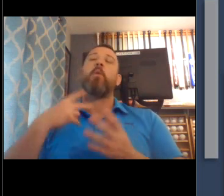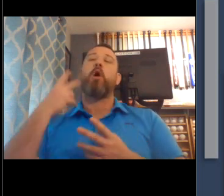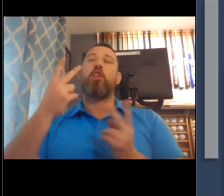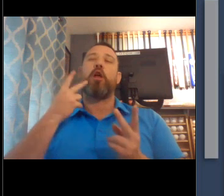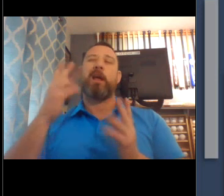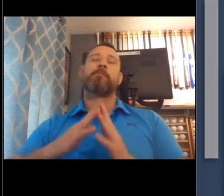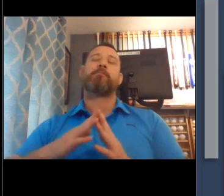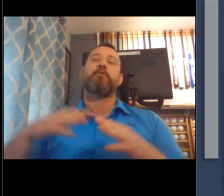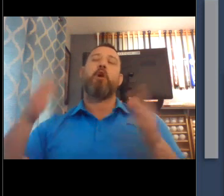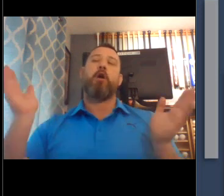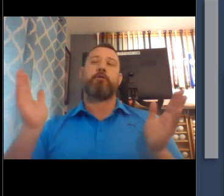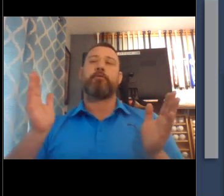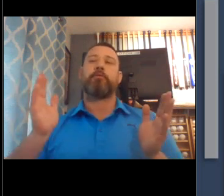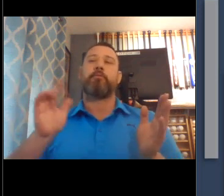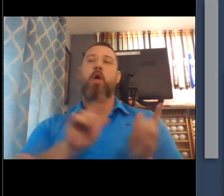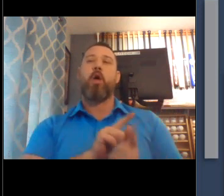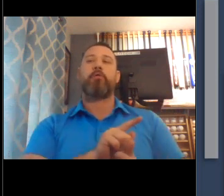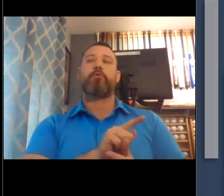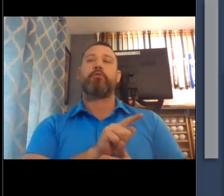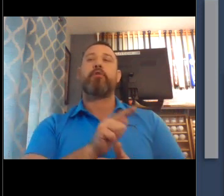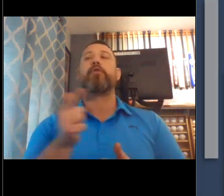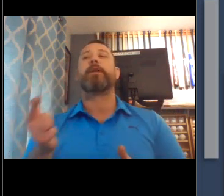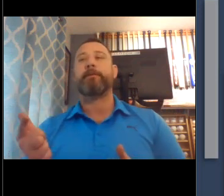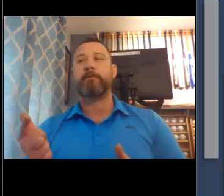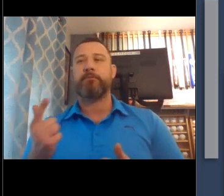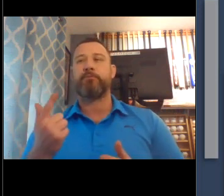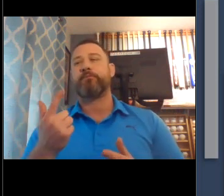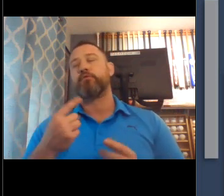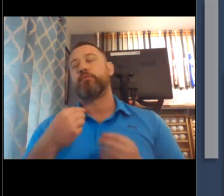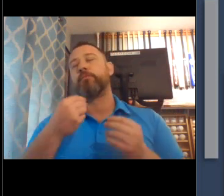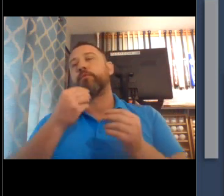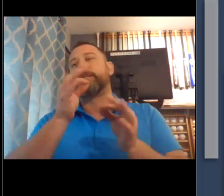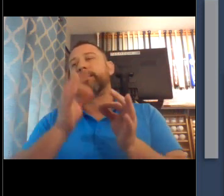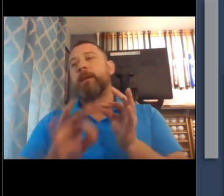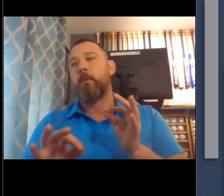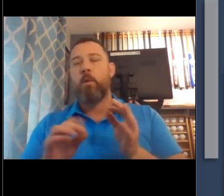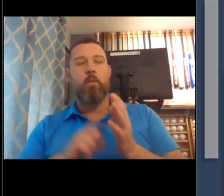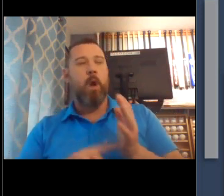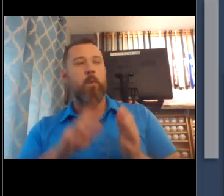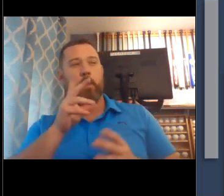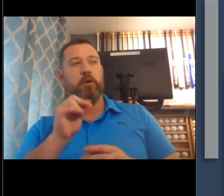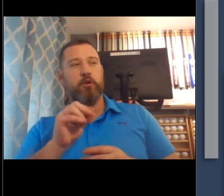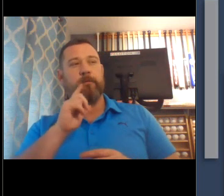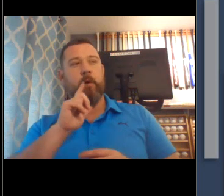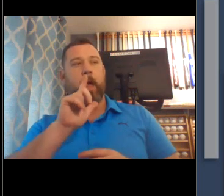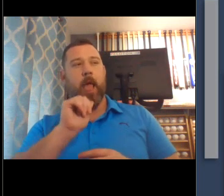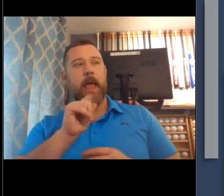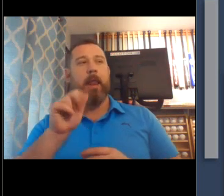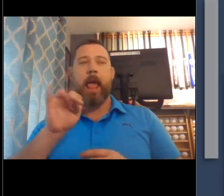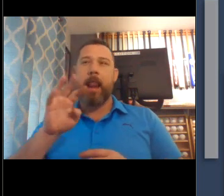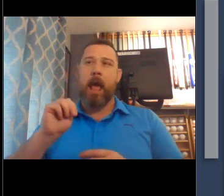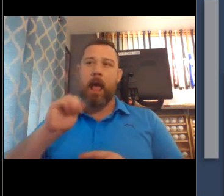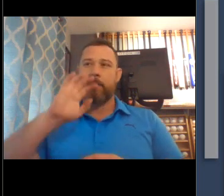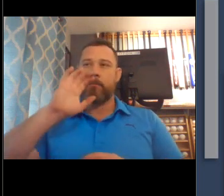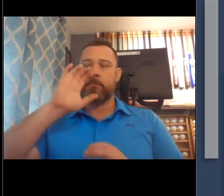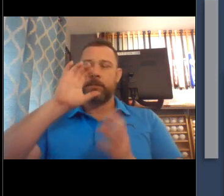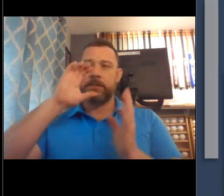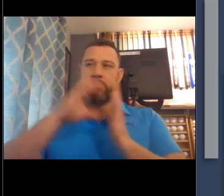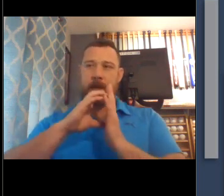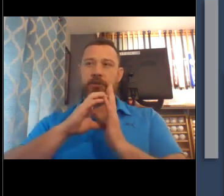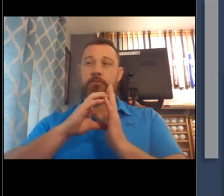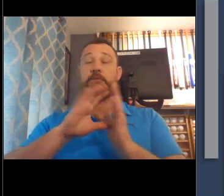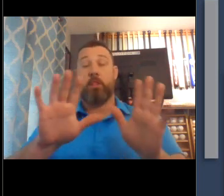alternatives, just to put it simply, in what we're going to do to the LA-Anaheim section. Because, look, I'm proud of